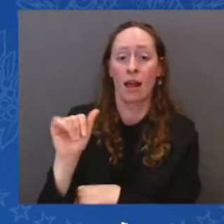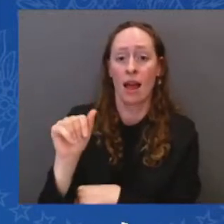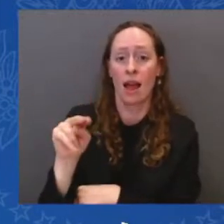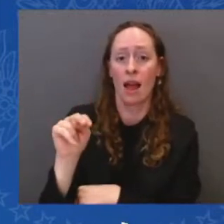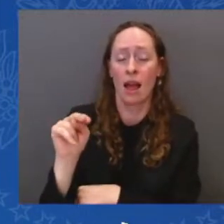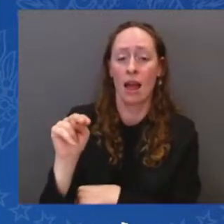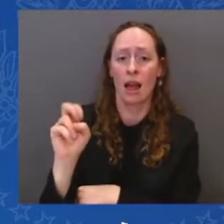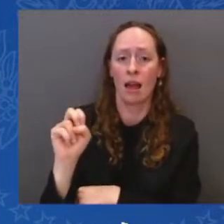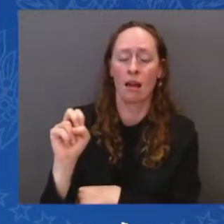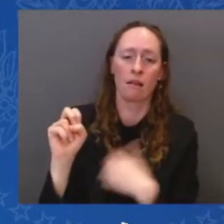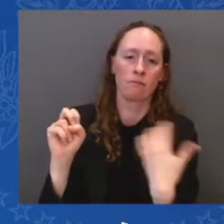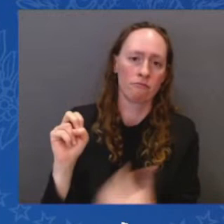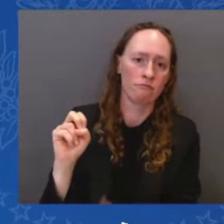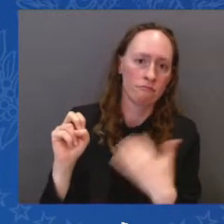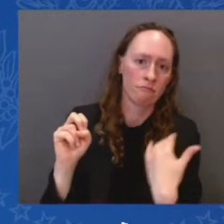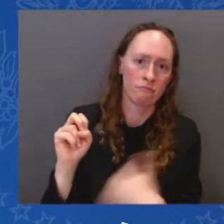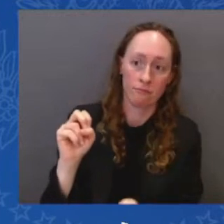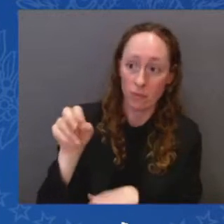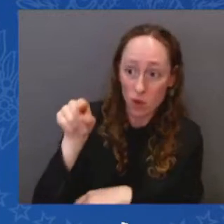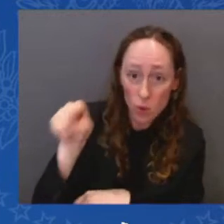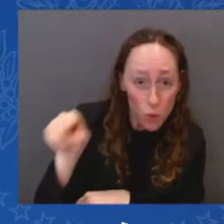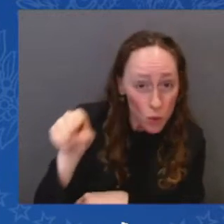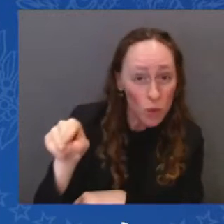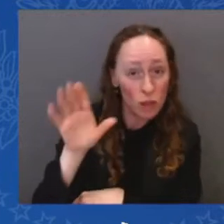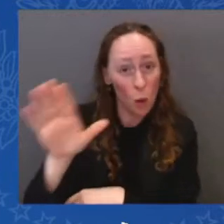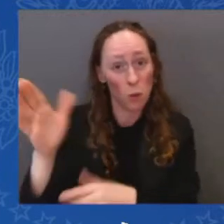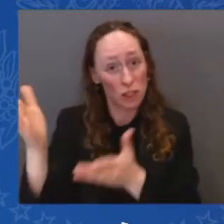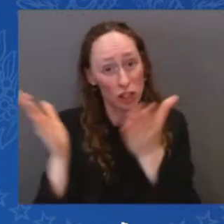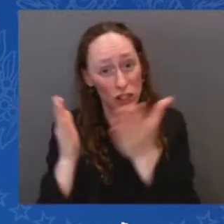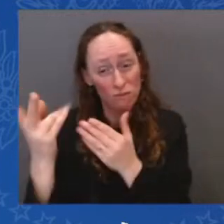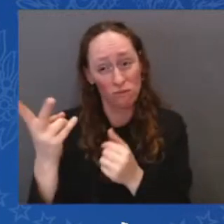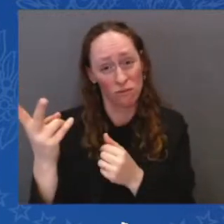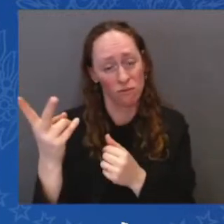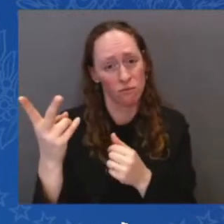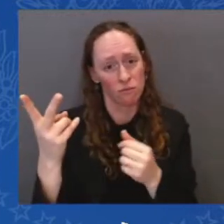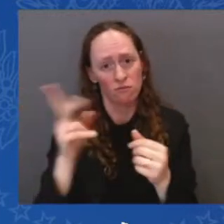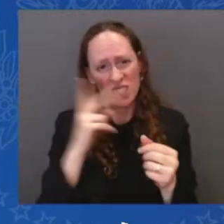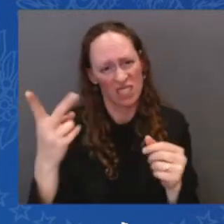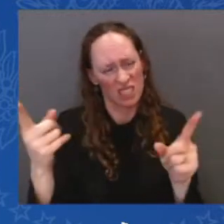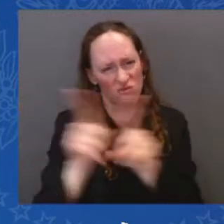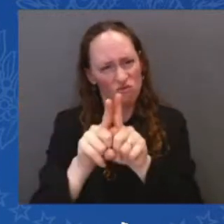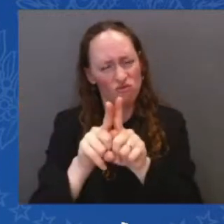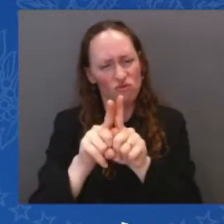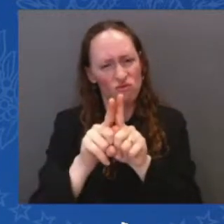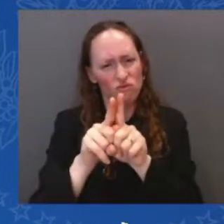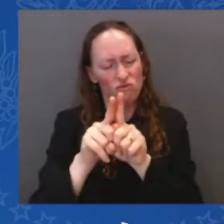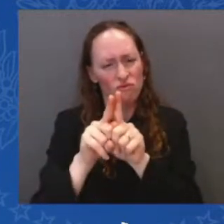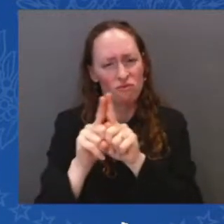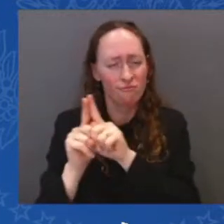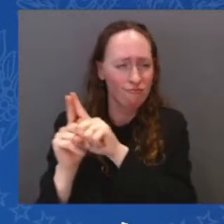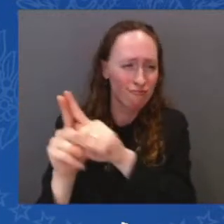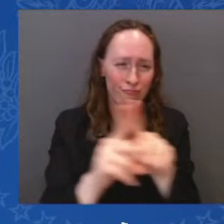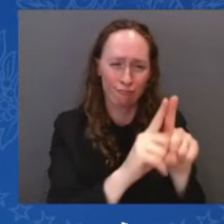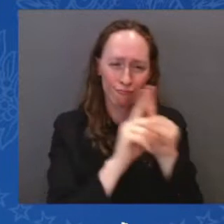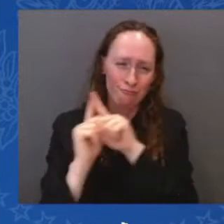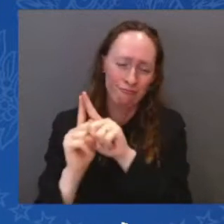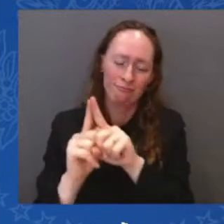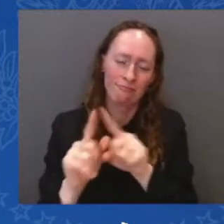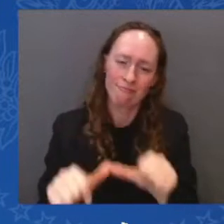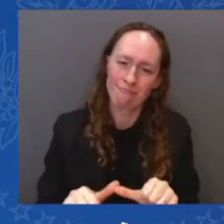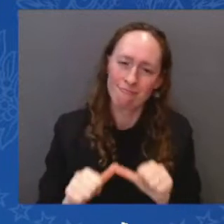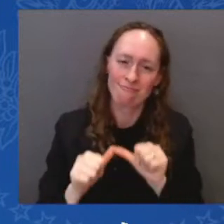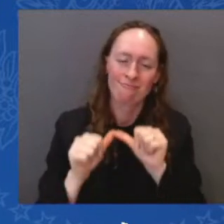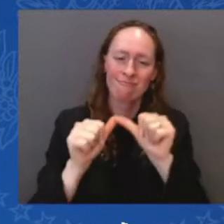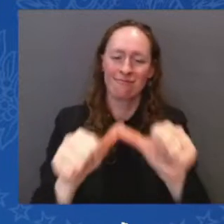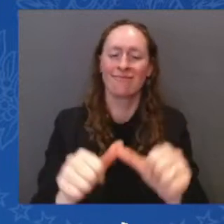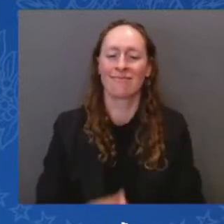way, and that's not hyperbole. You served alongside him every step of the way. You pulled double and triple duty